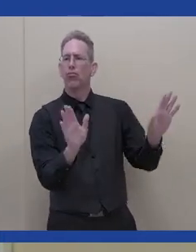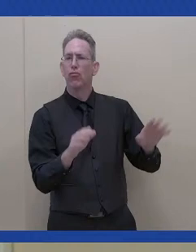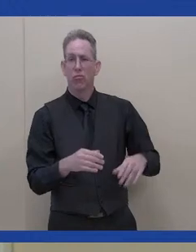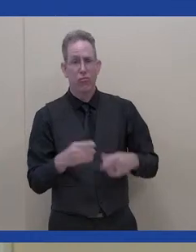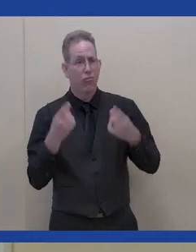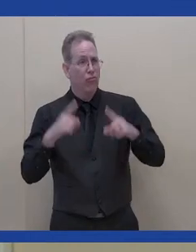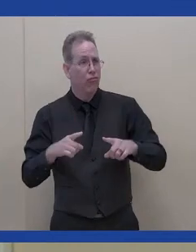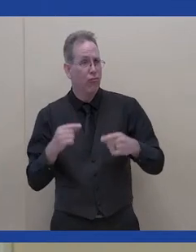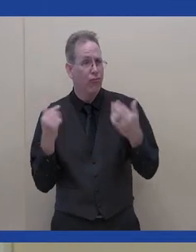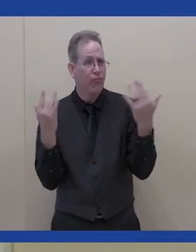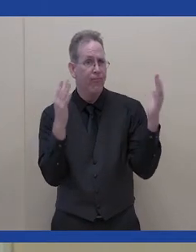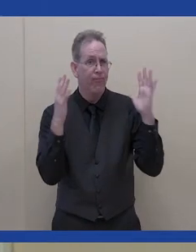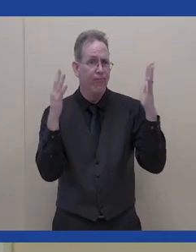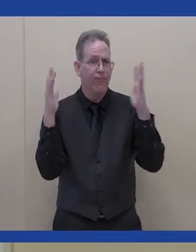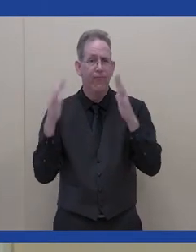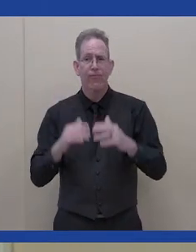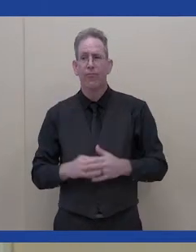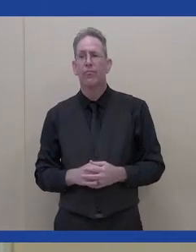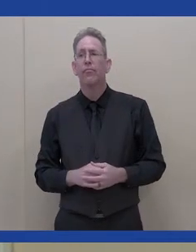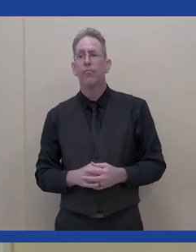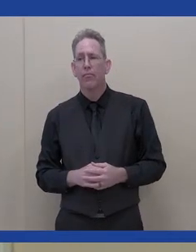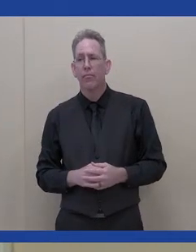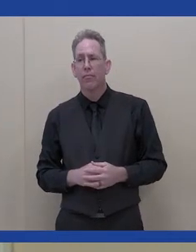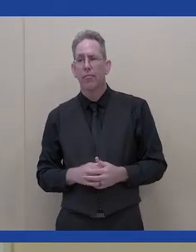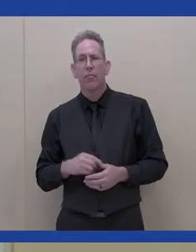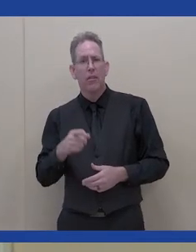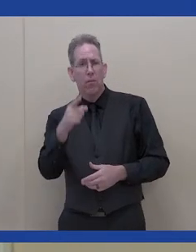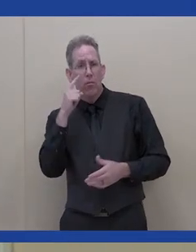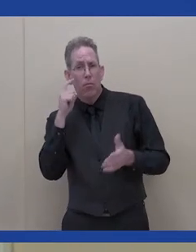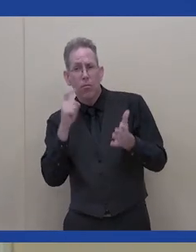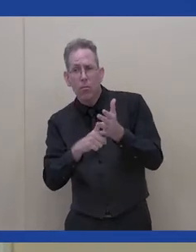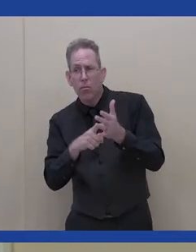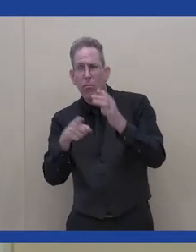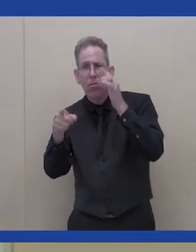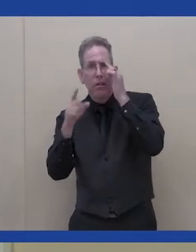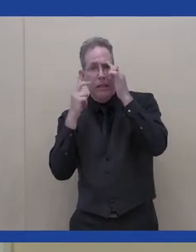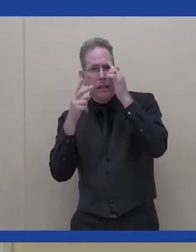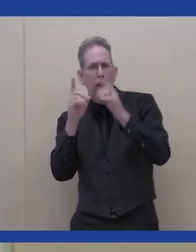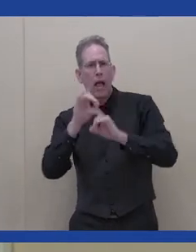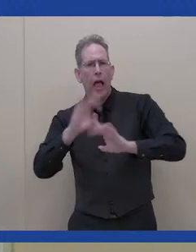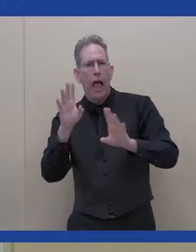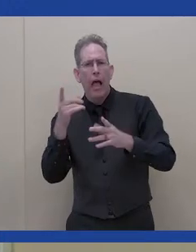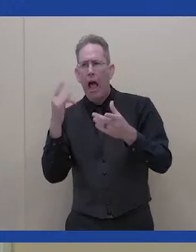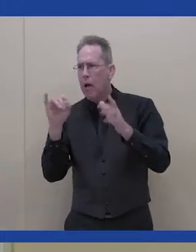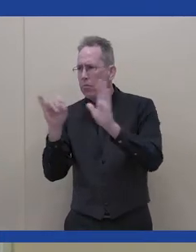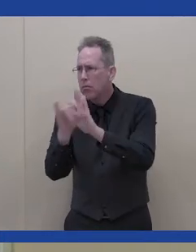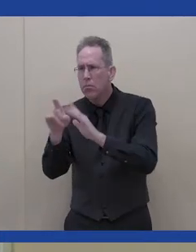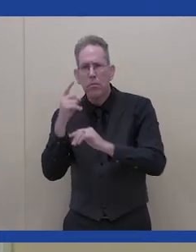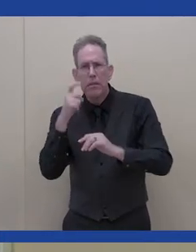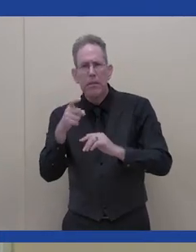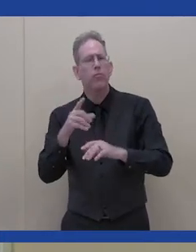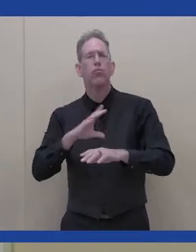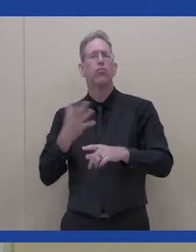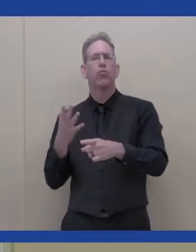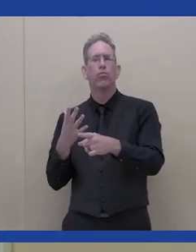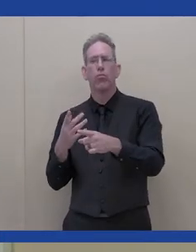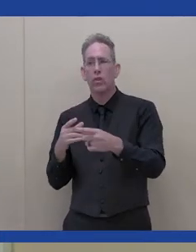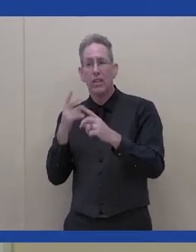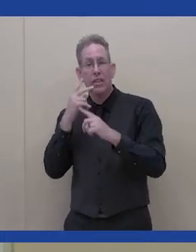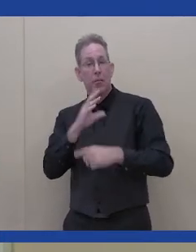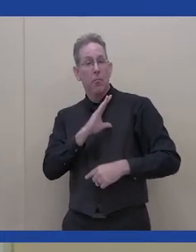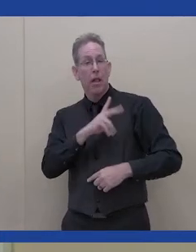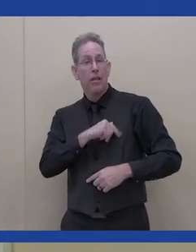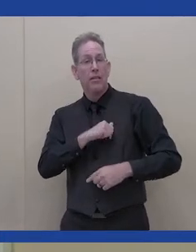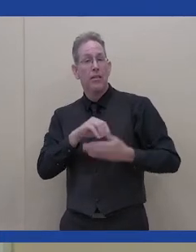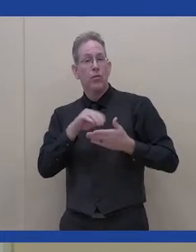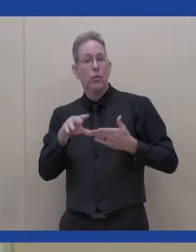It means responding quickly to condemn acts of hate, such as the recent shooting of 3 Palestinian students, and coming together as a